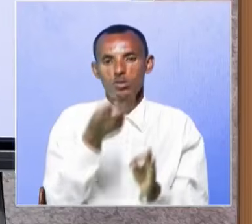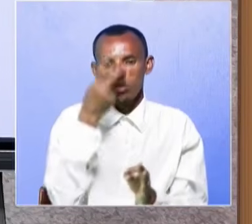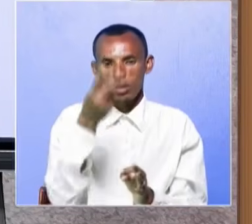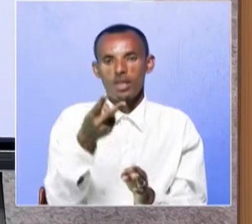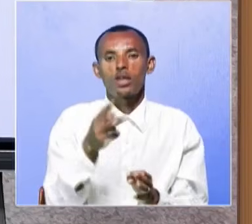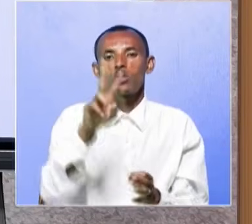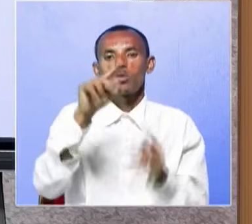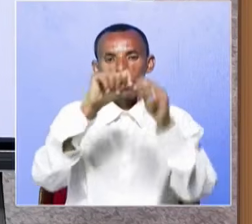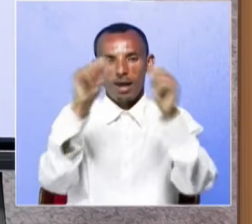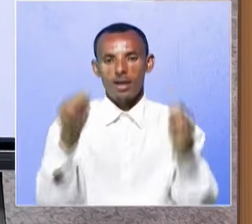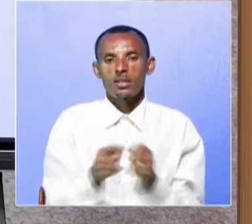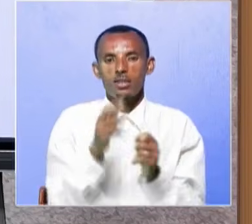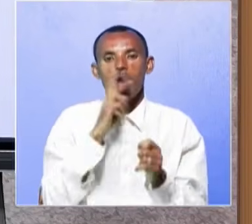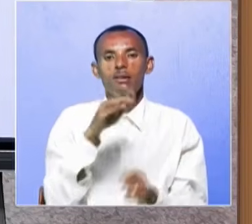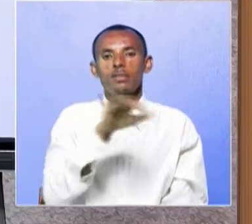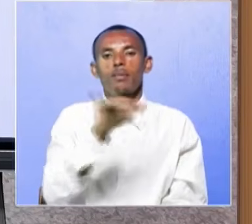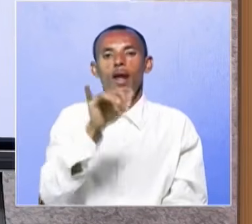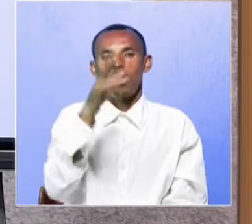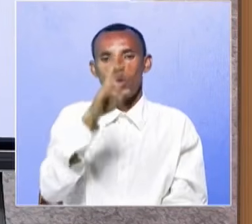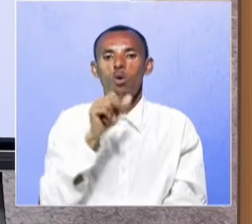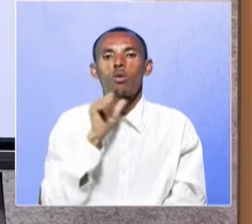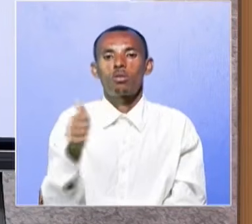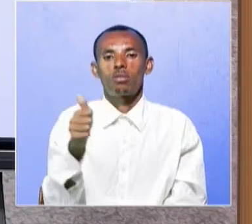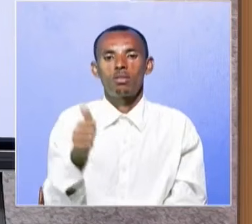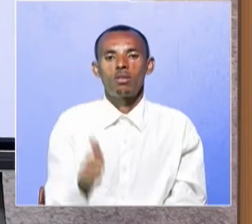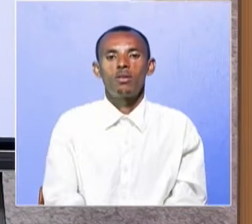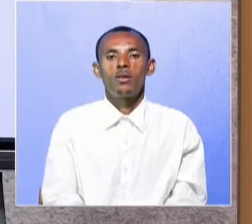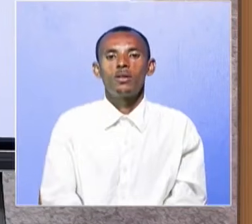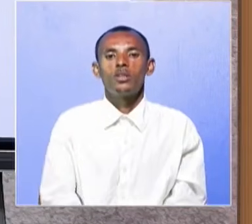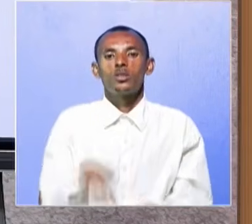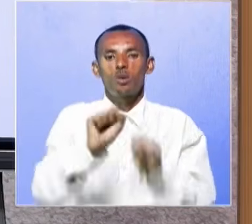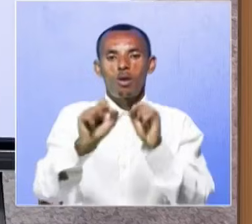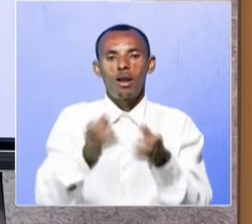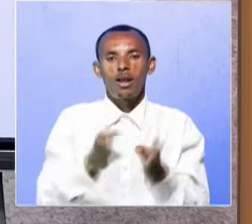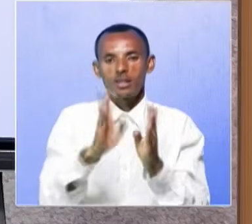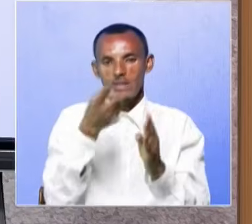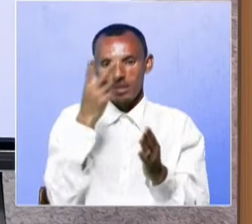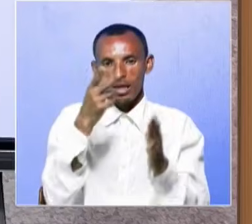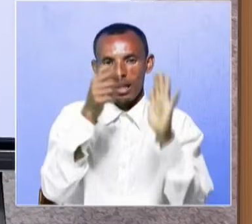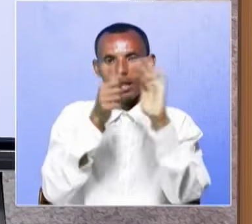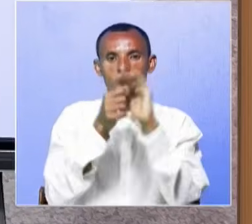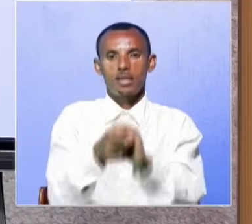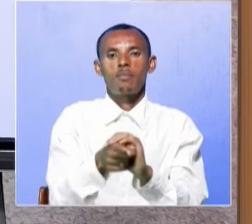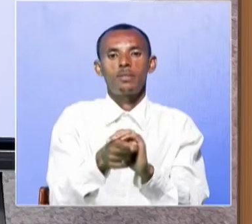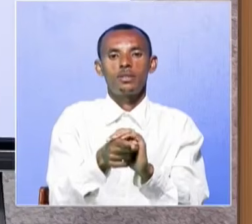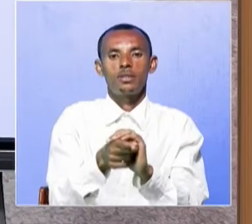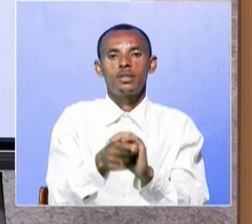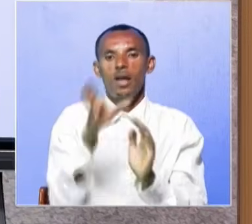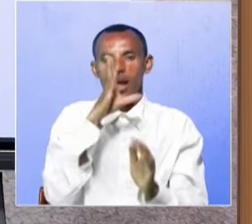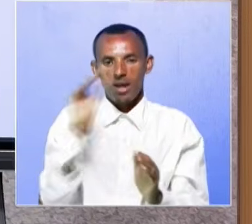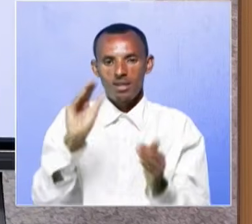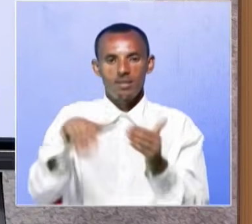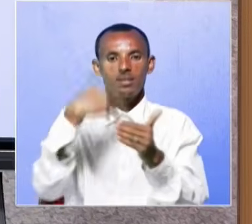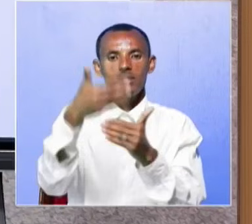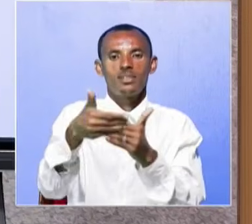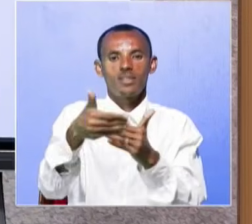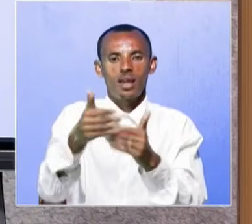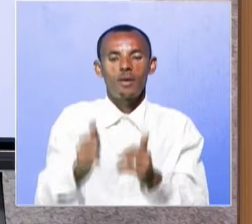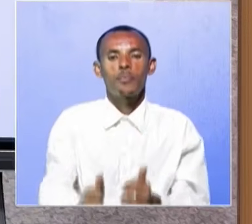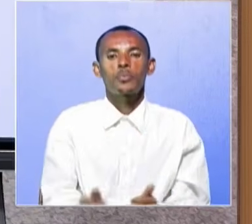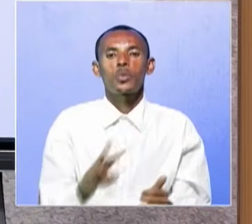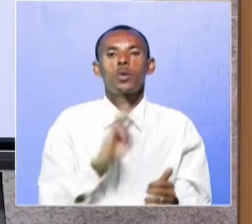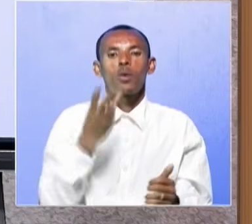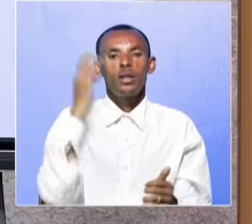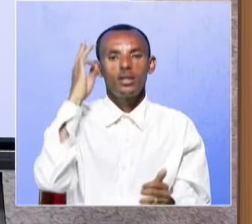two triangles are similar or not. Okay, so let's take a certain example and then we